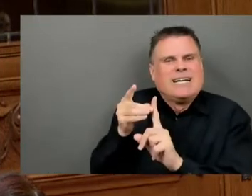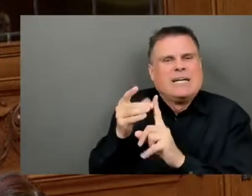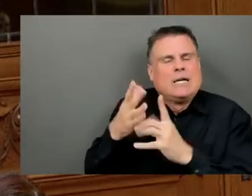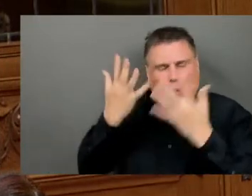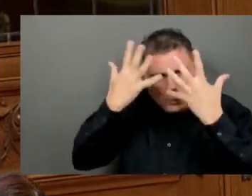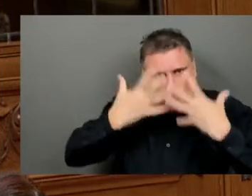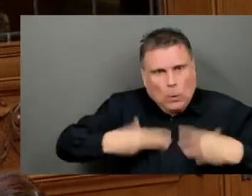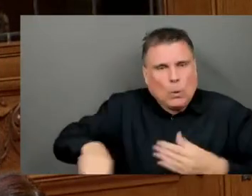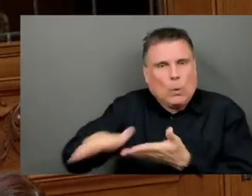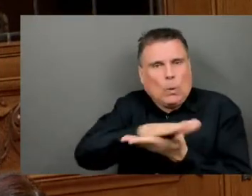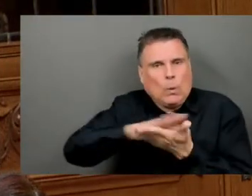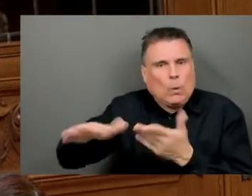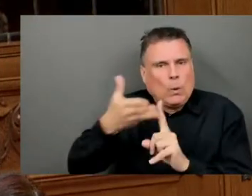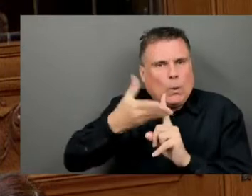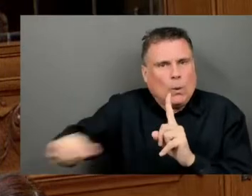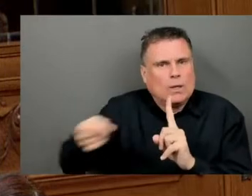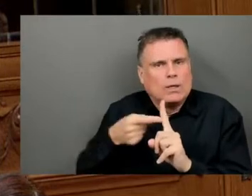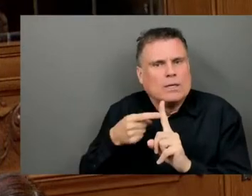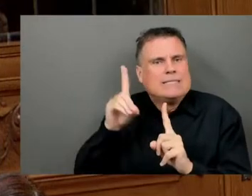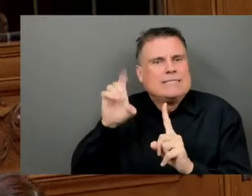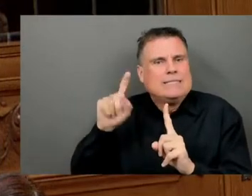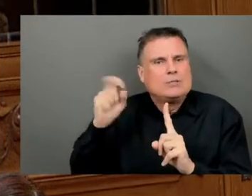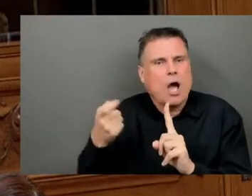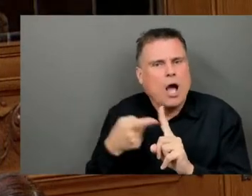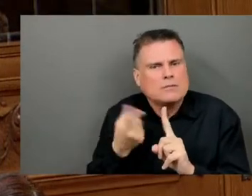also harming healthcare workers,